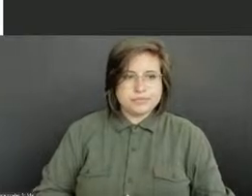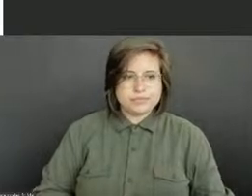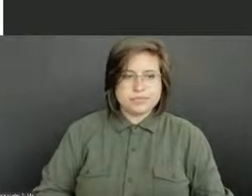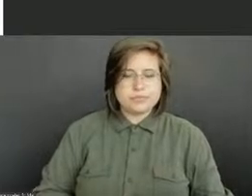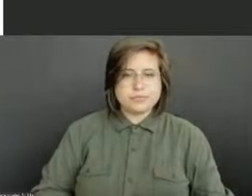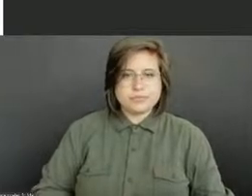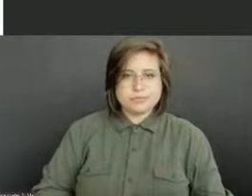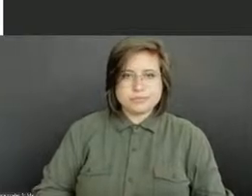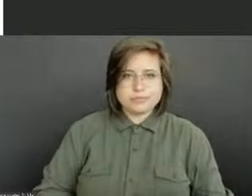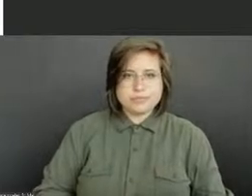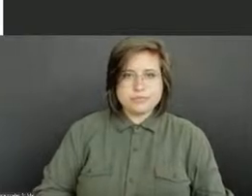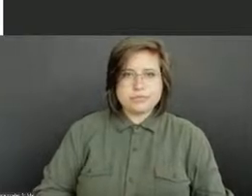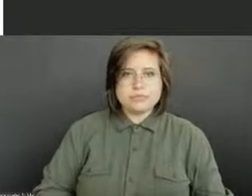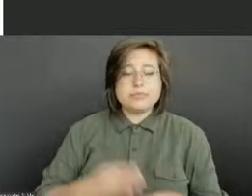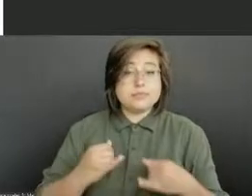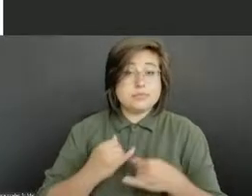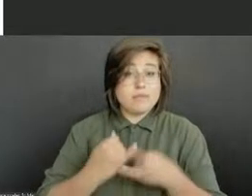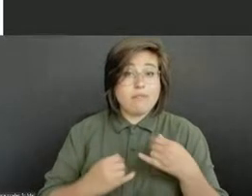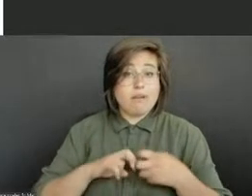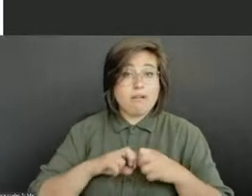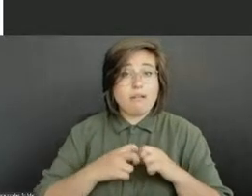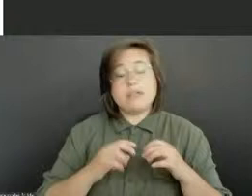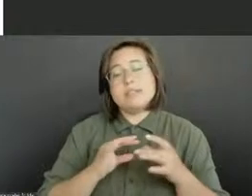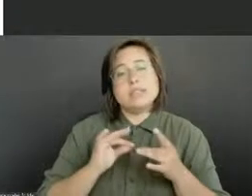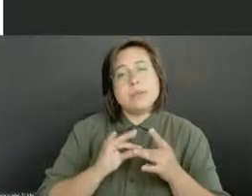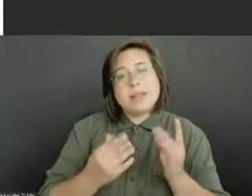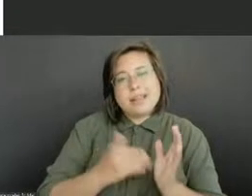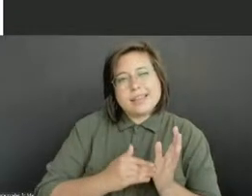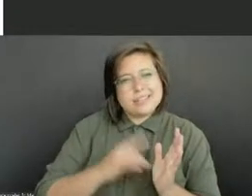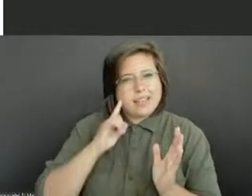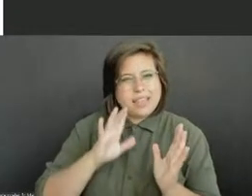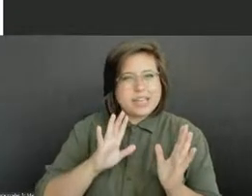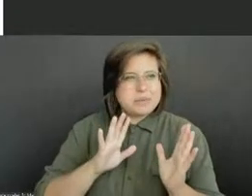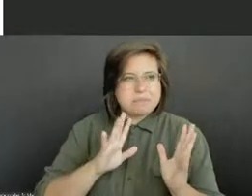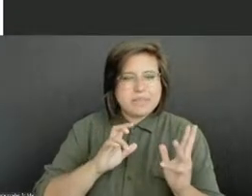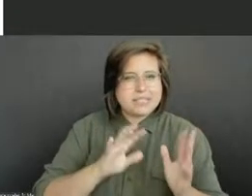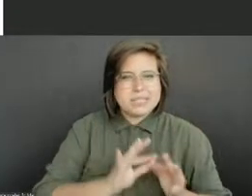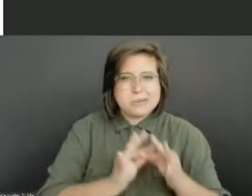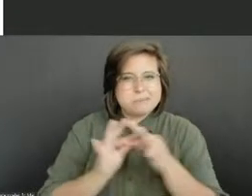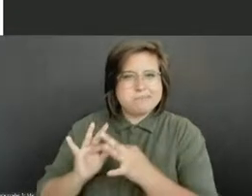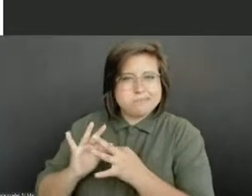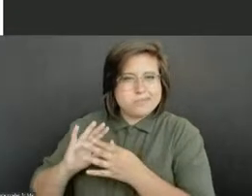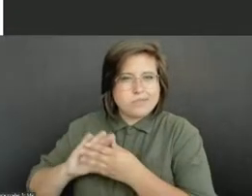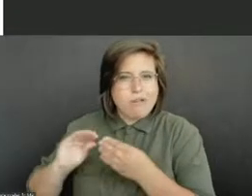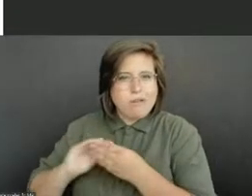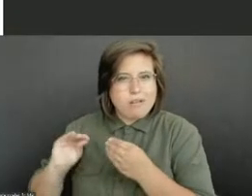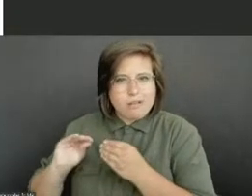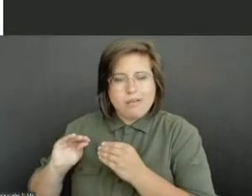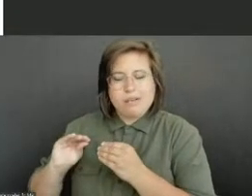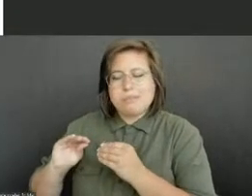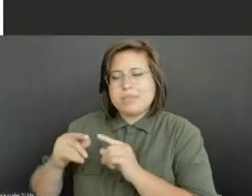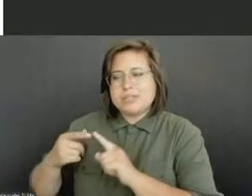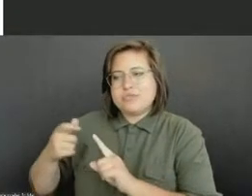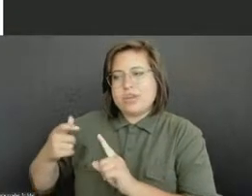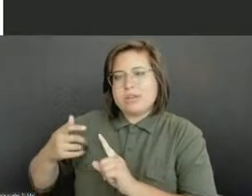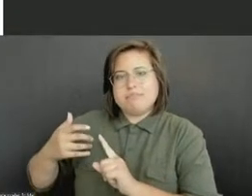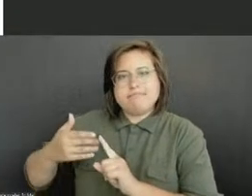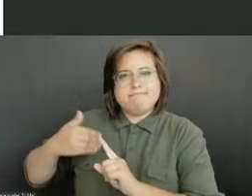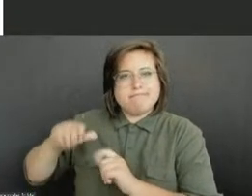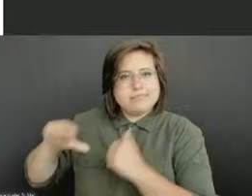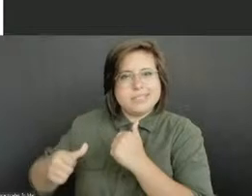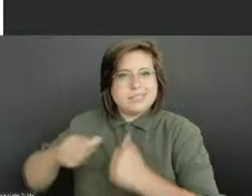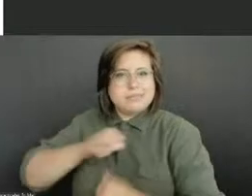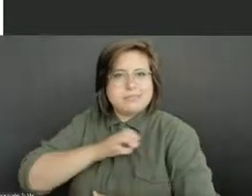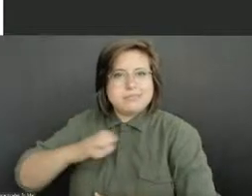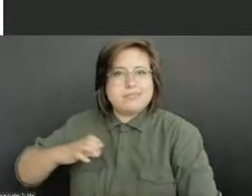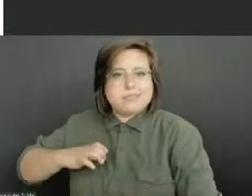So the final statement, again, I think echoes the comments made by the earlier Committee on Health